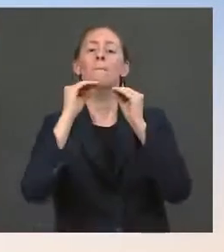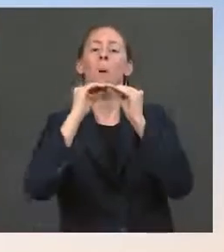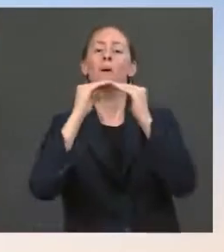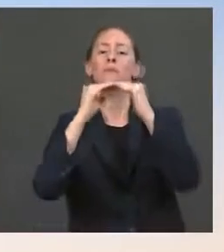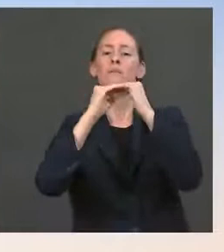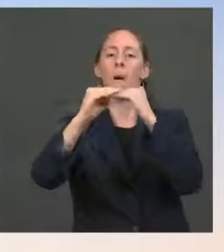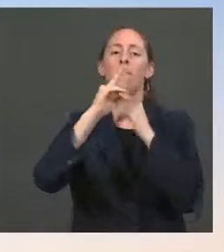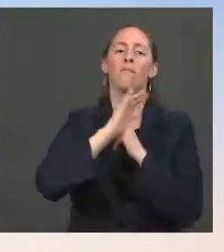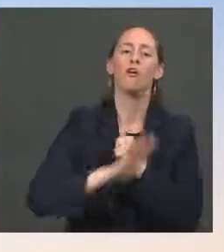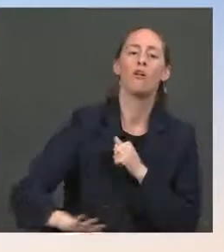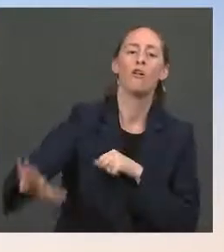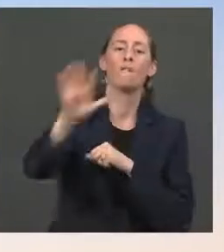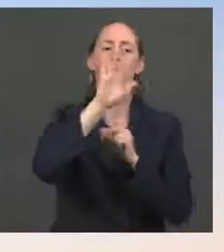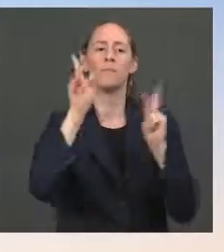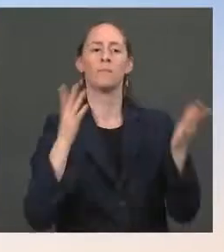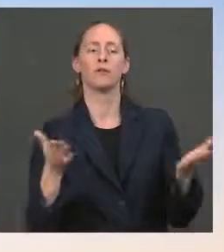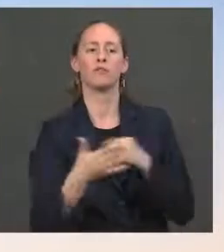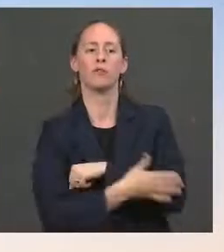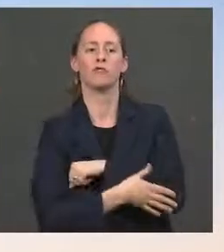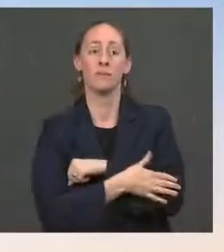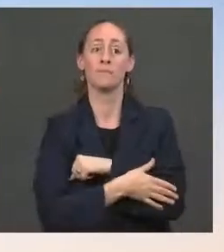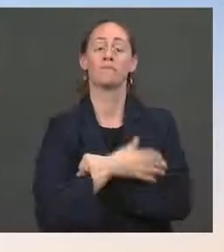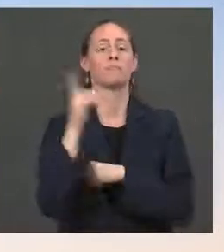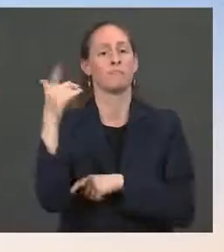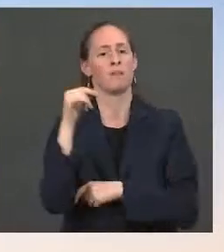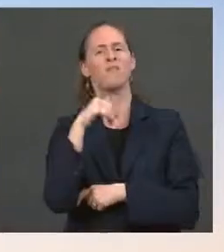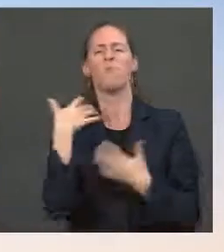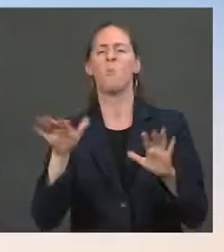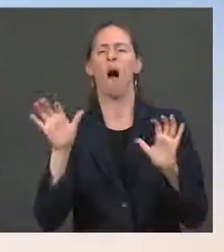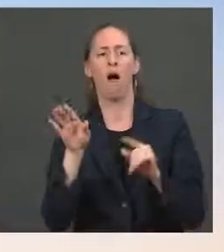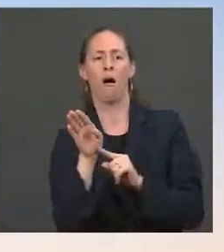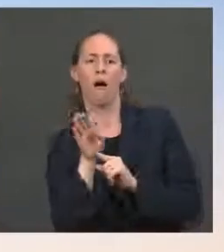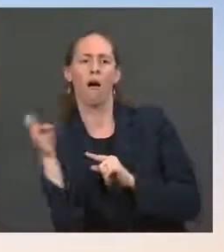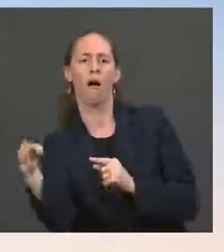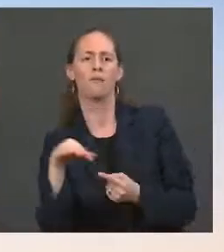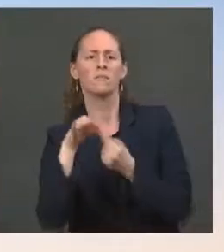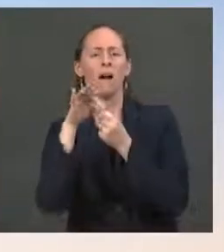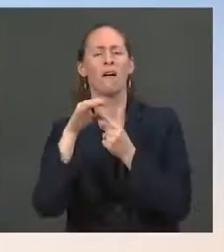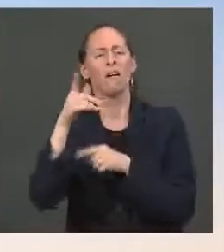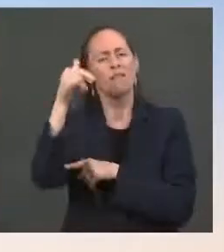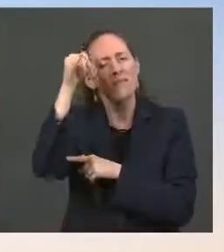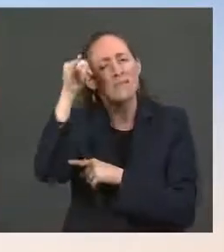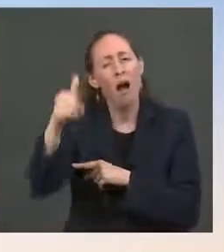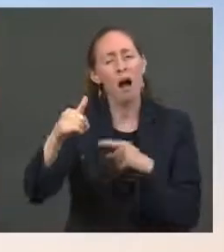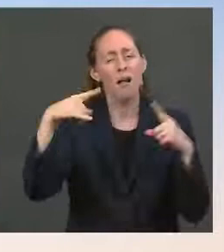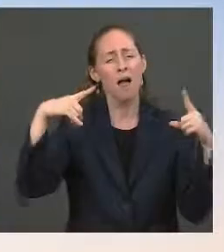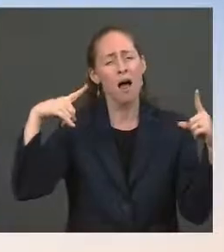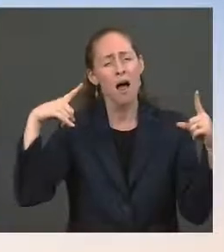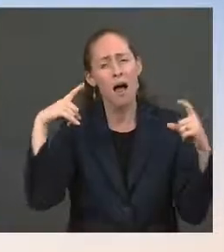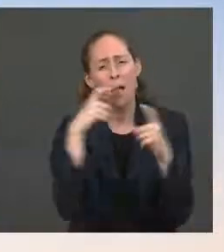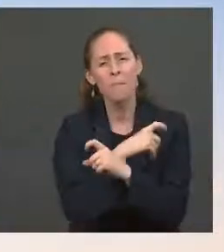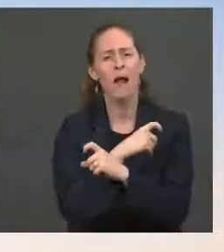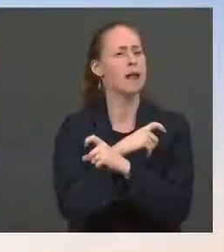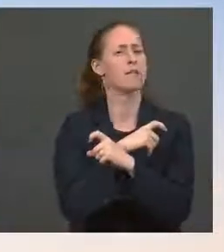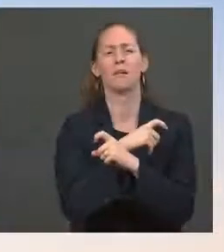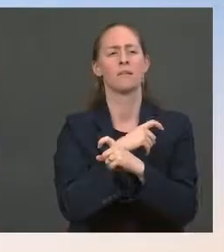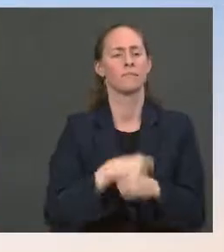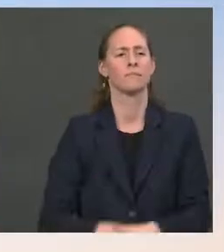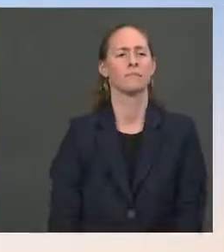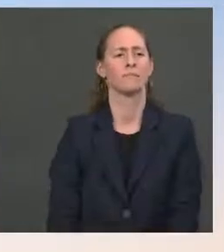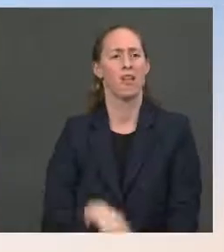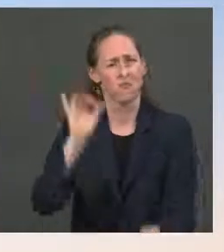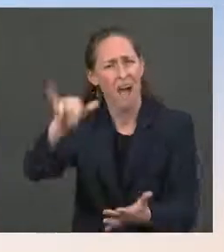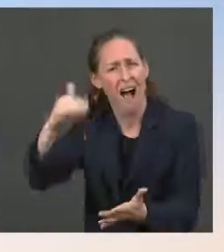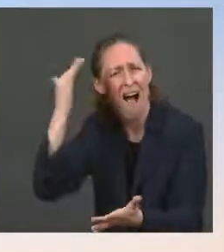was not ruling out, but let's be clear about what that process. That is a long procedural process, potentially. That's why I was asking. Well, right, but this is an important